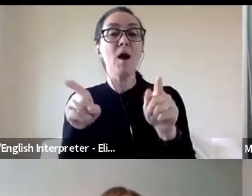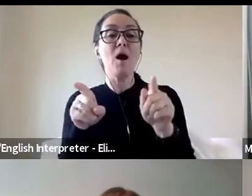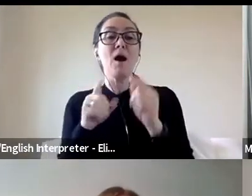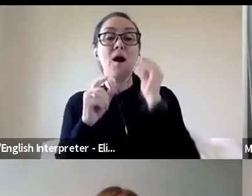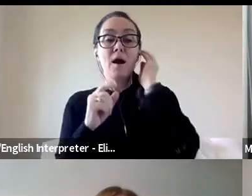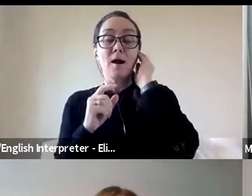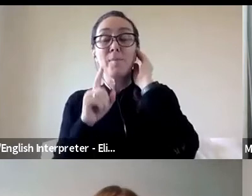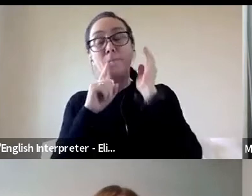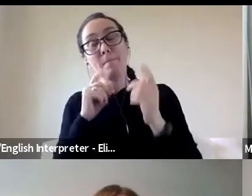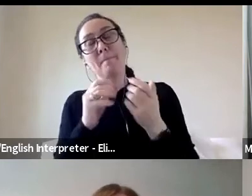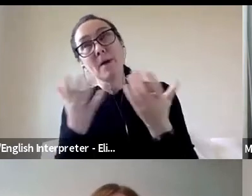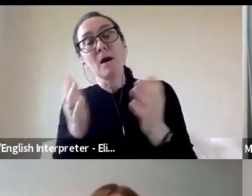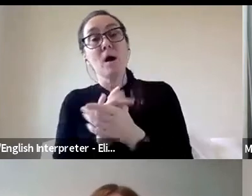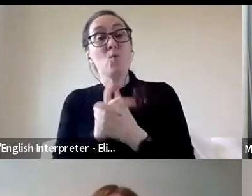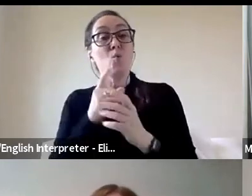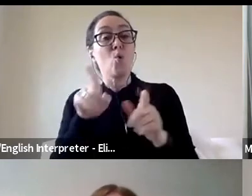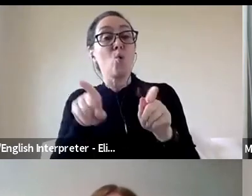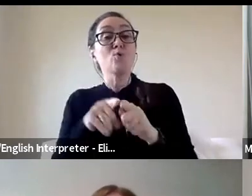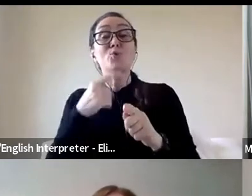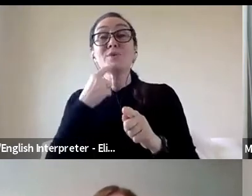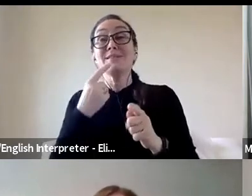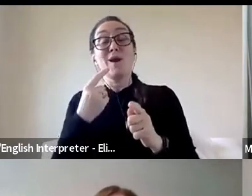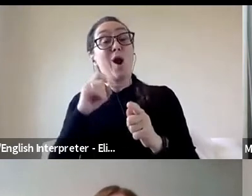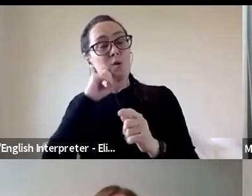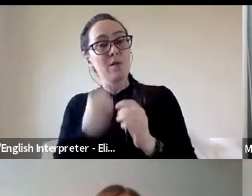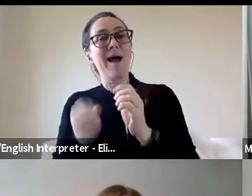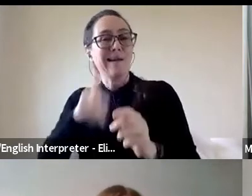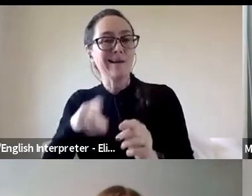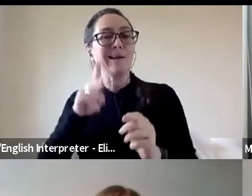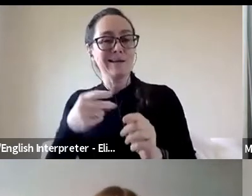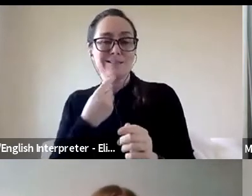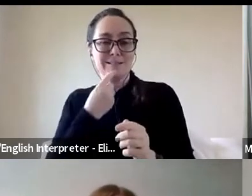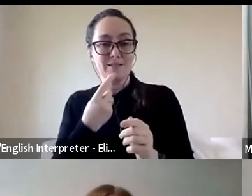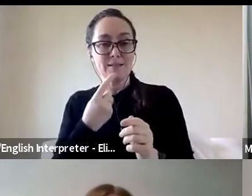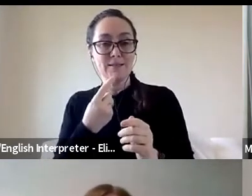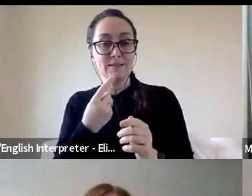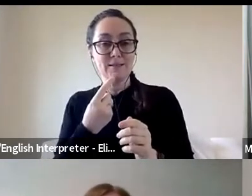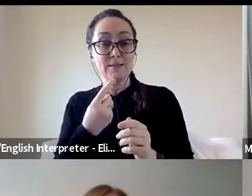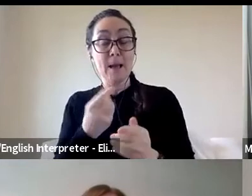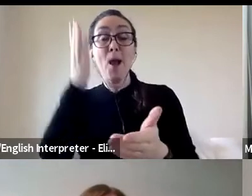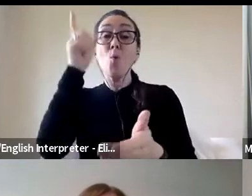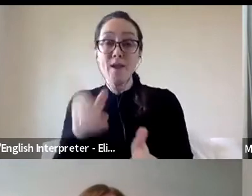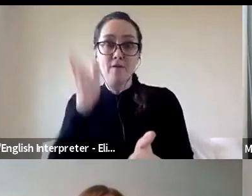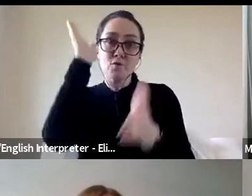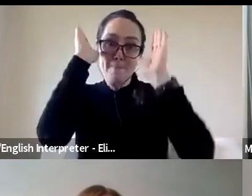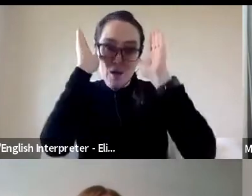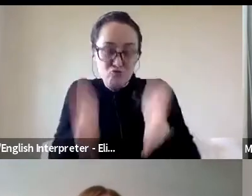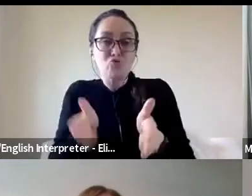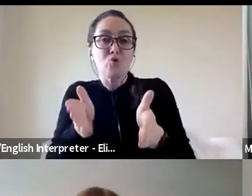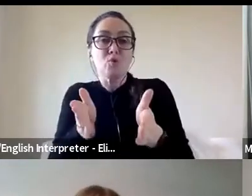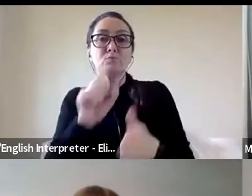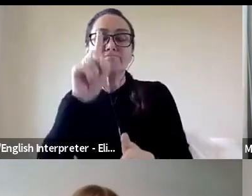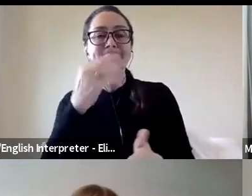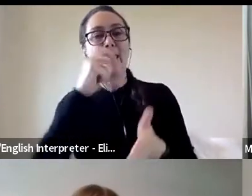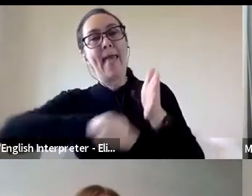lot of the answers that I'm going to give today, is making sure that we elect disabled people at this election so that they are